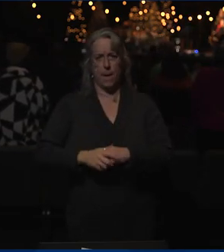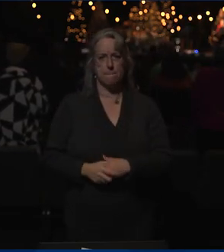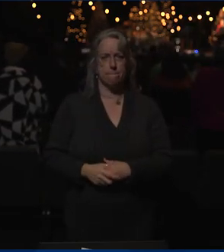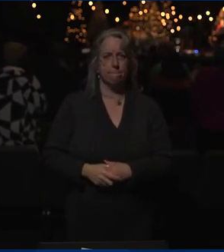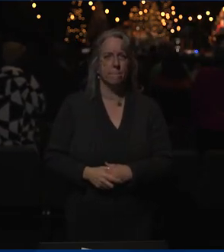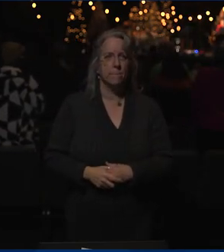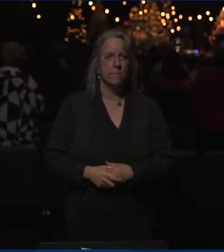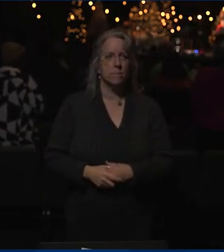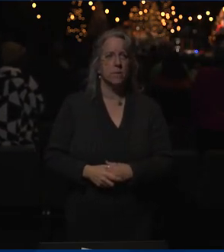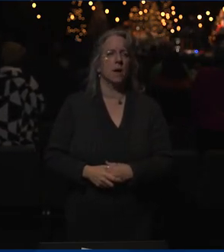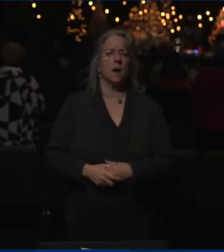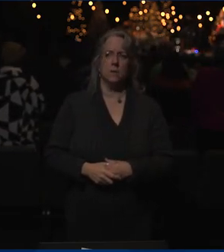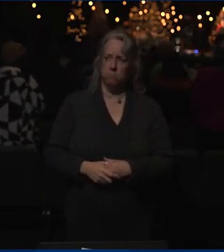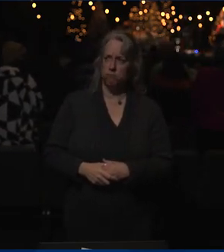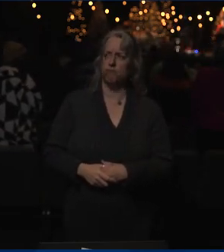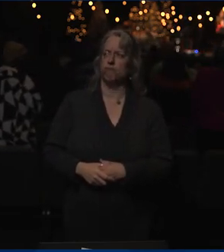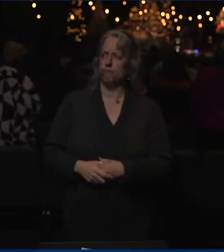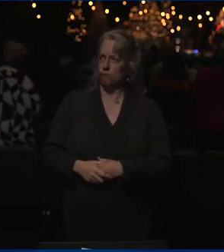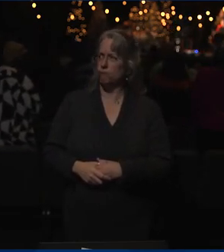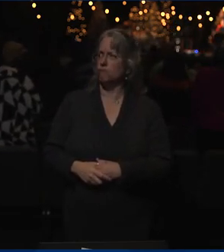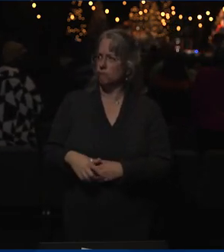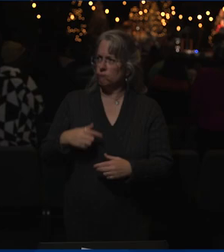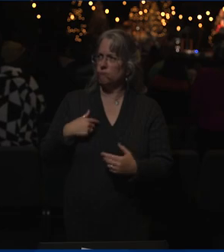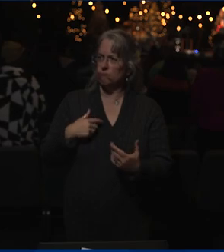I would quite like